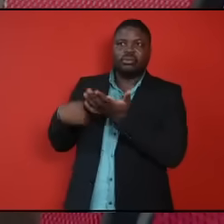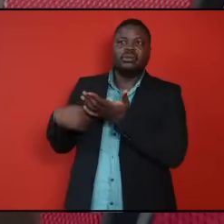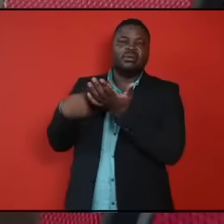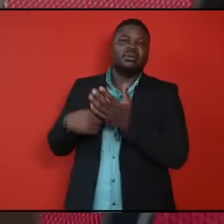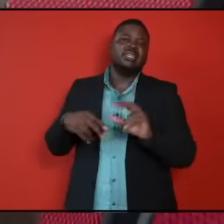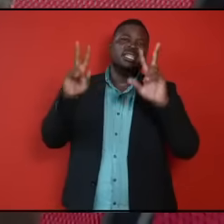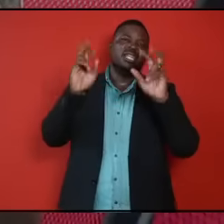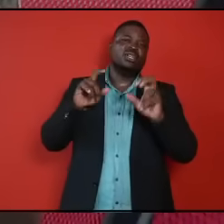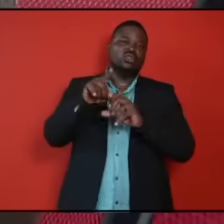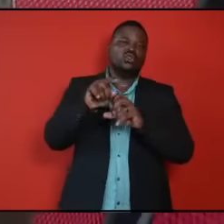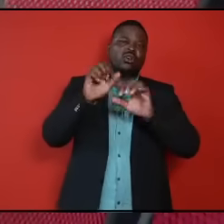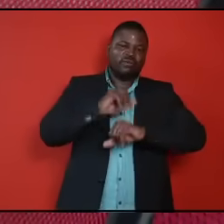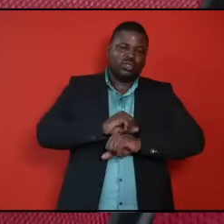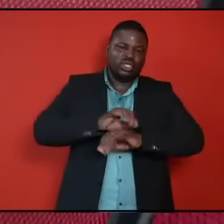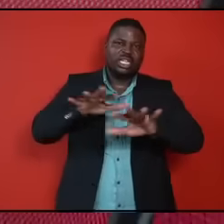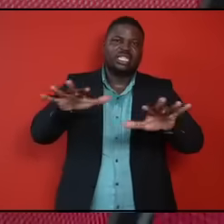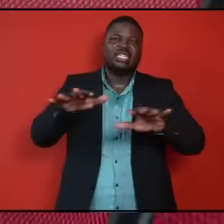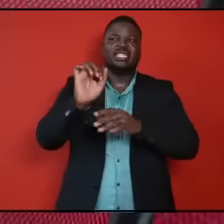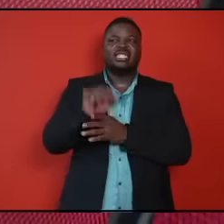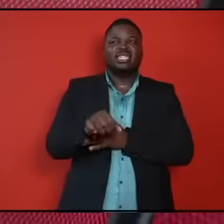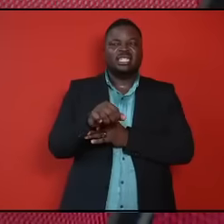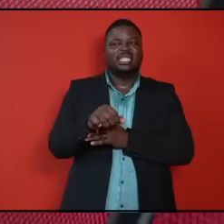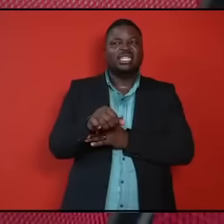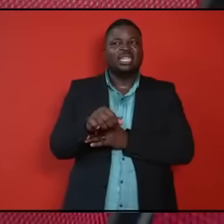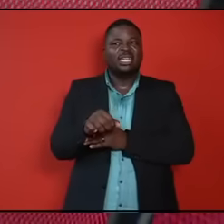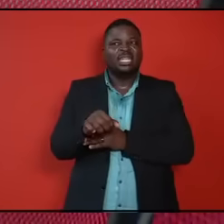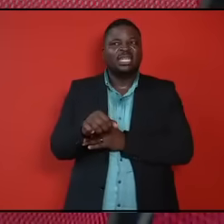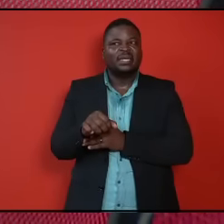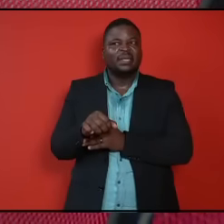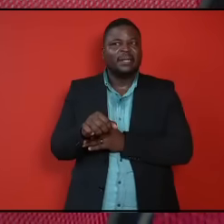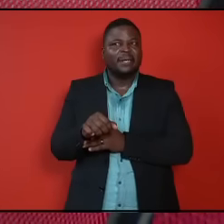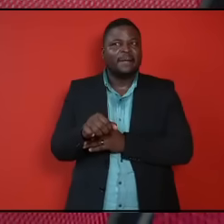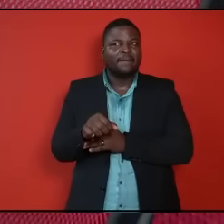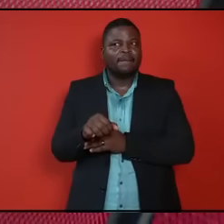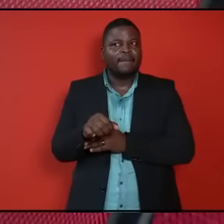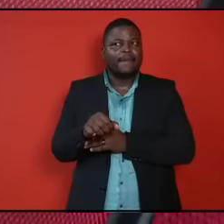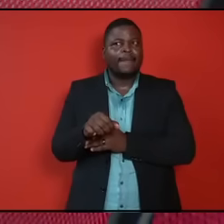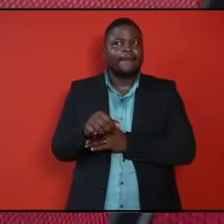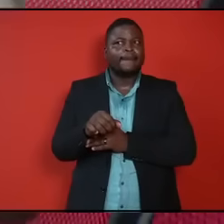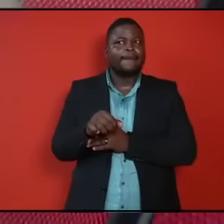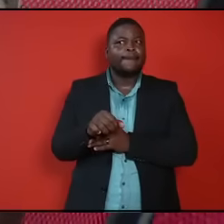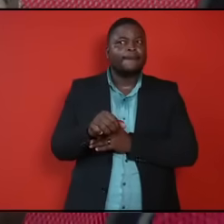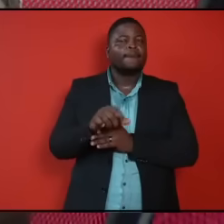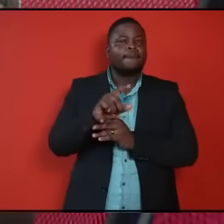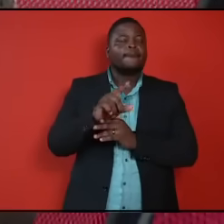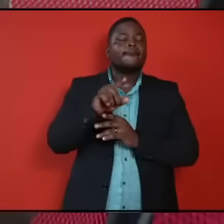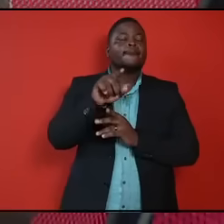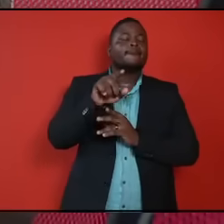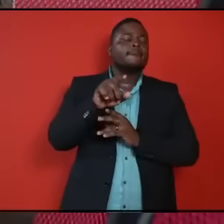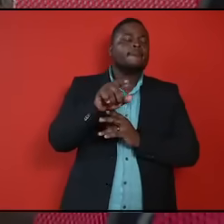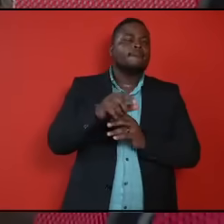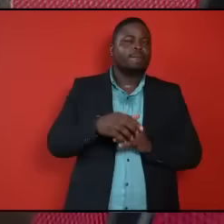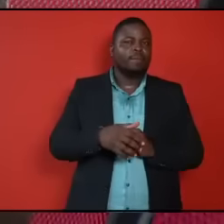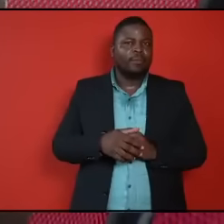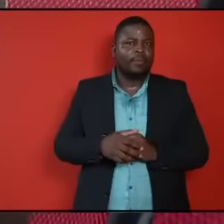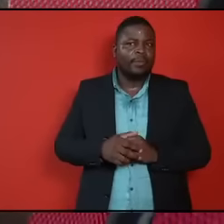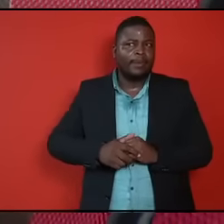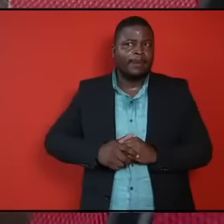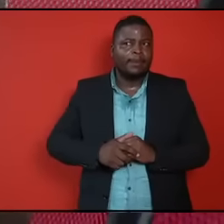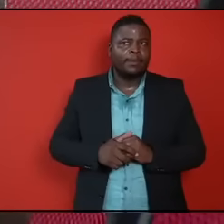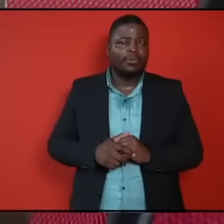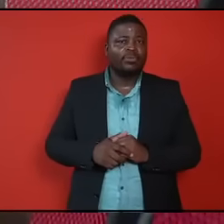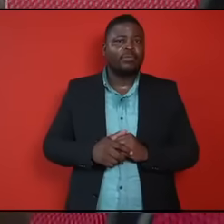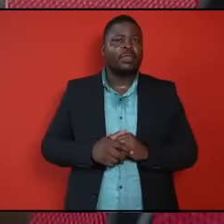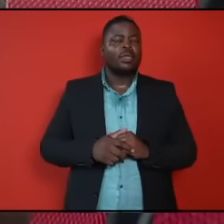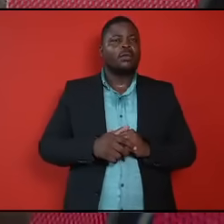are scattered, particularly the ancient Jews. That's the perspective where I'm coming from, because I've heard the